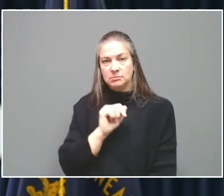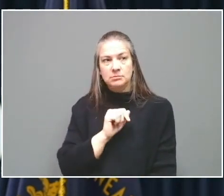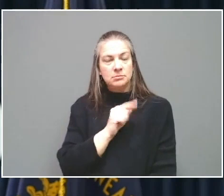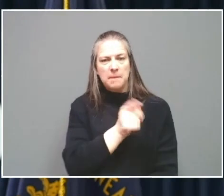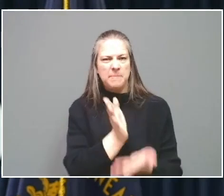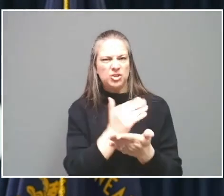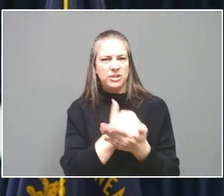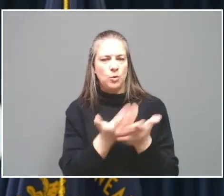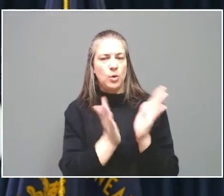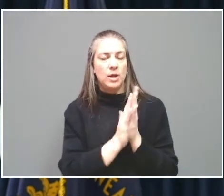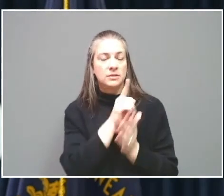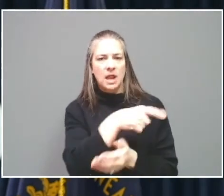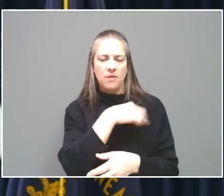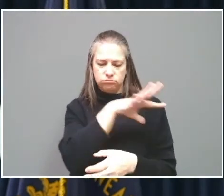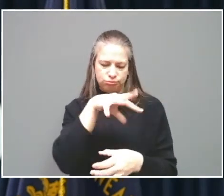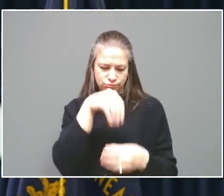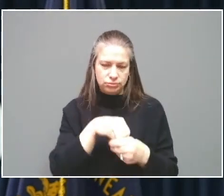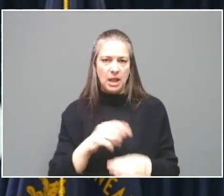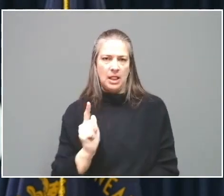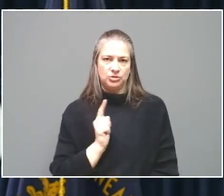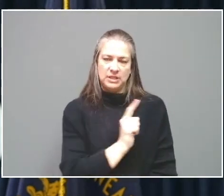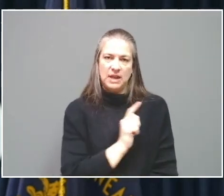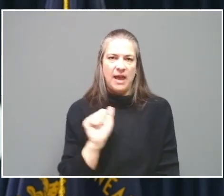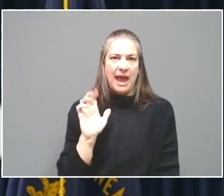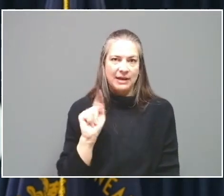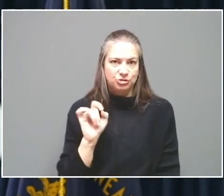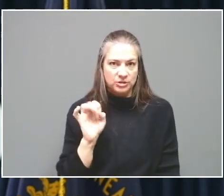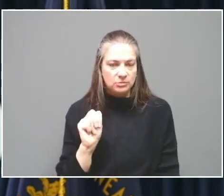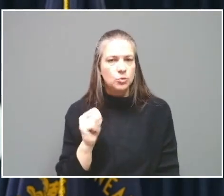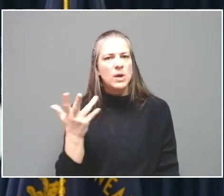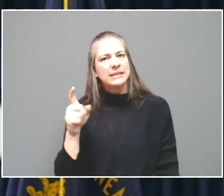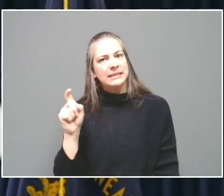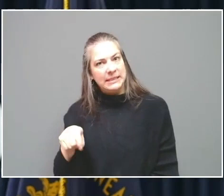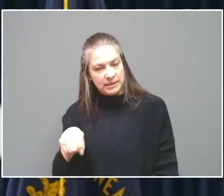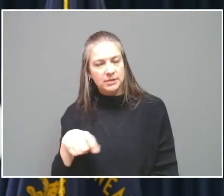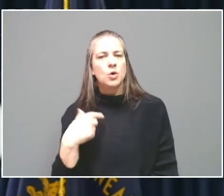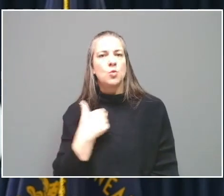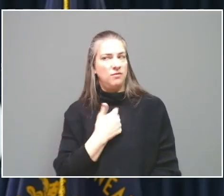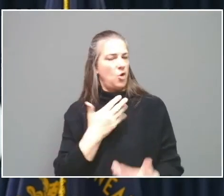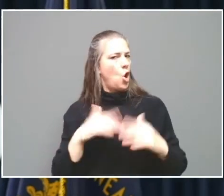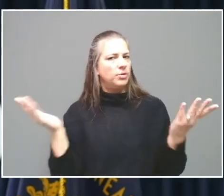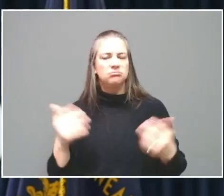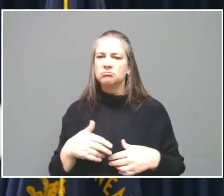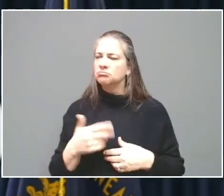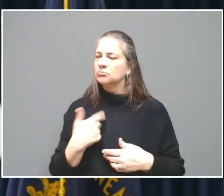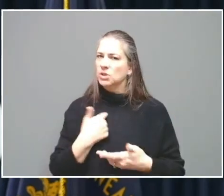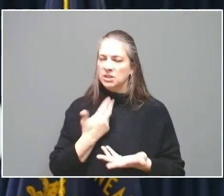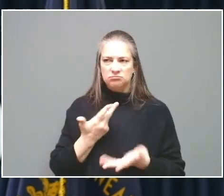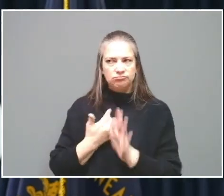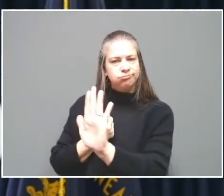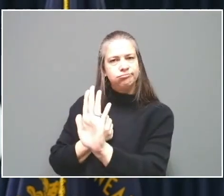encompasses the budgetary and legislative action that are needed, and we've been open about it. We've presented it to the General